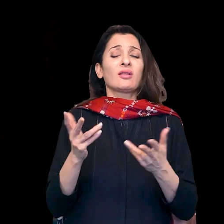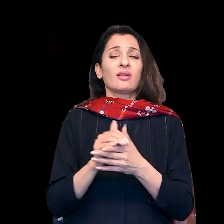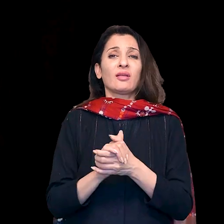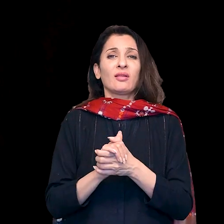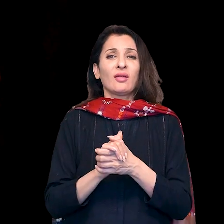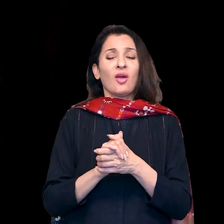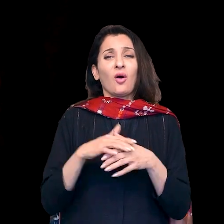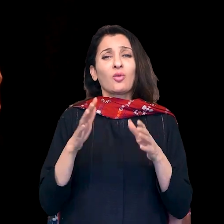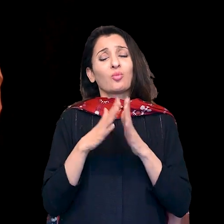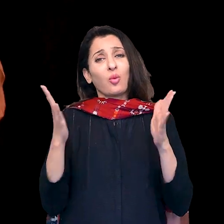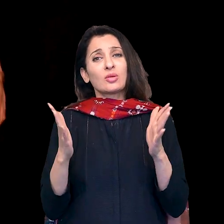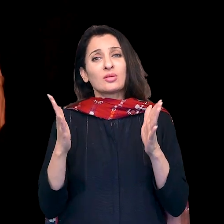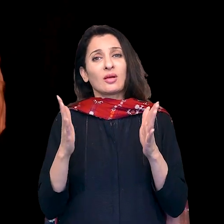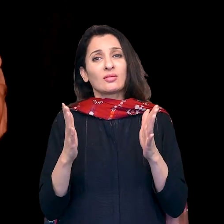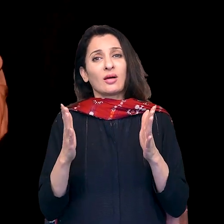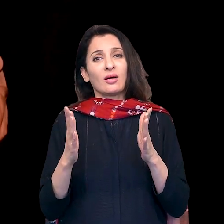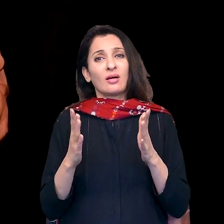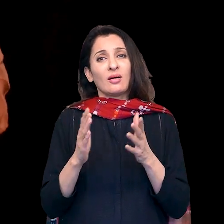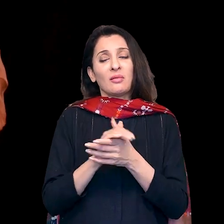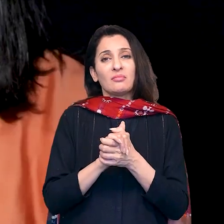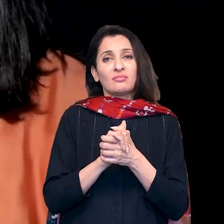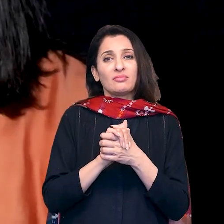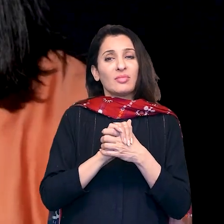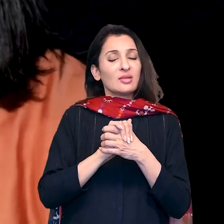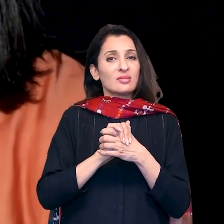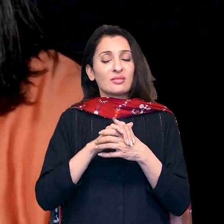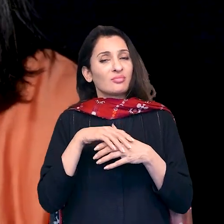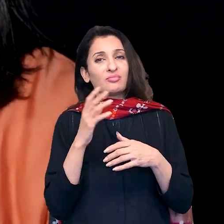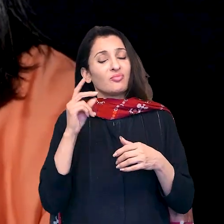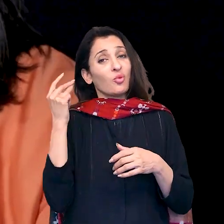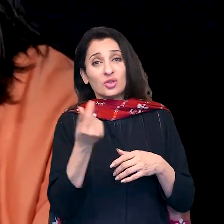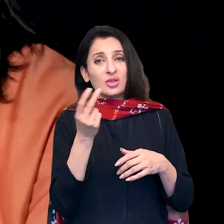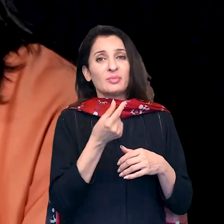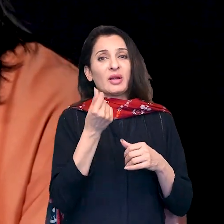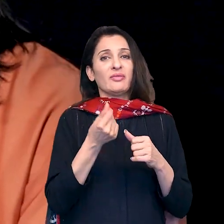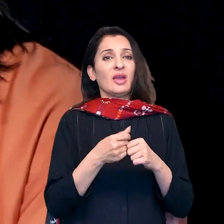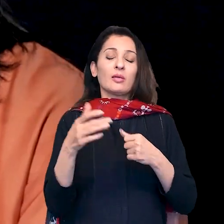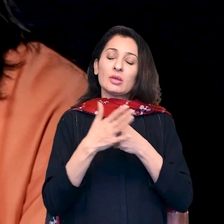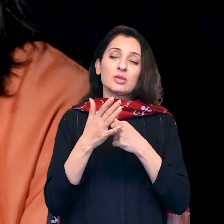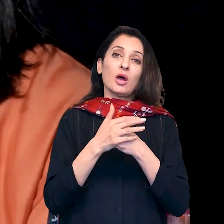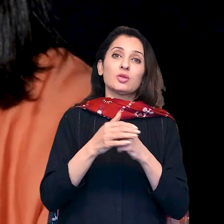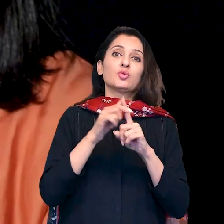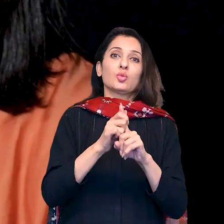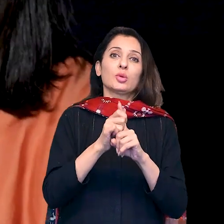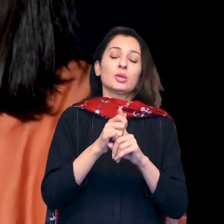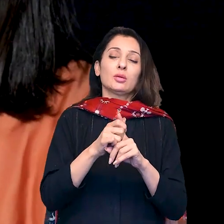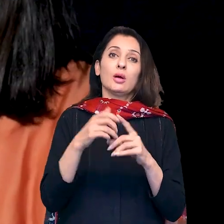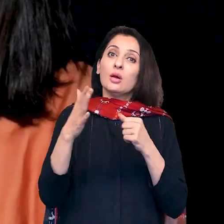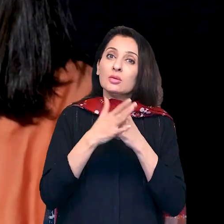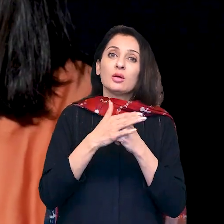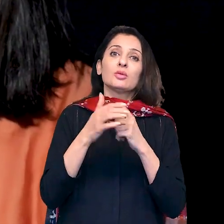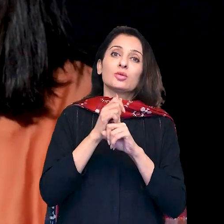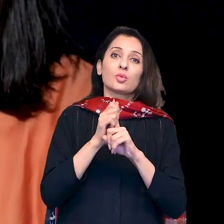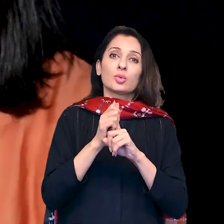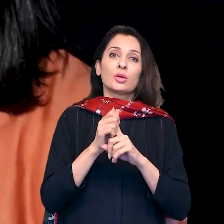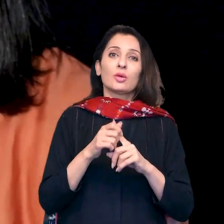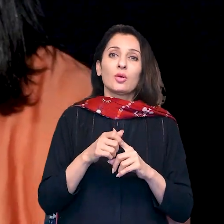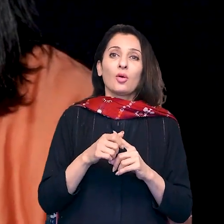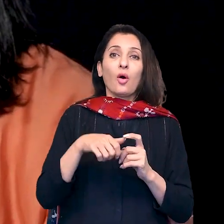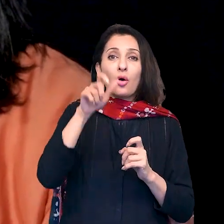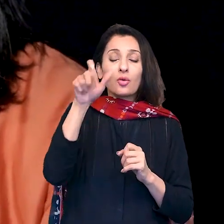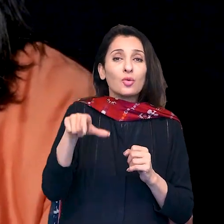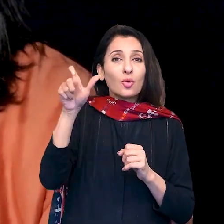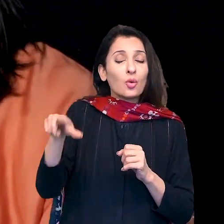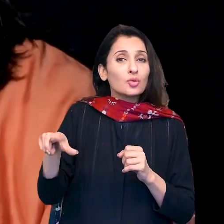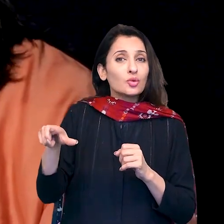of just wanting to get things done, it feels like sometimes people are choosing wrong partners for themselves because